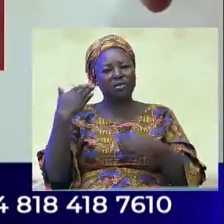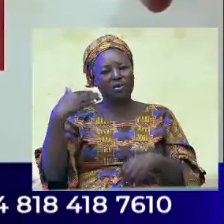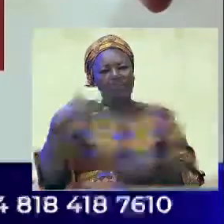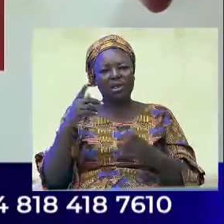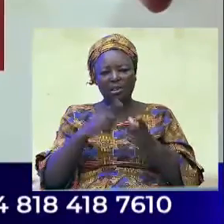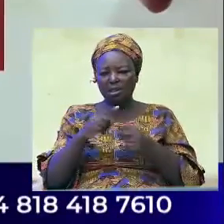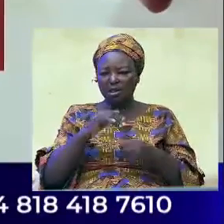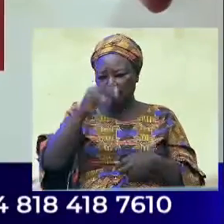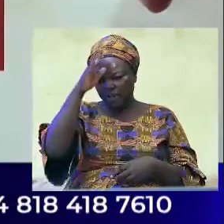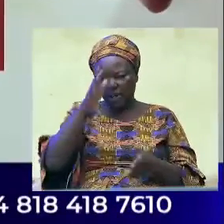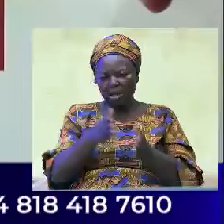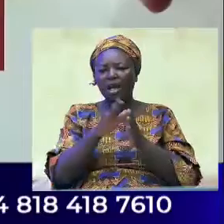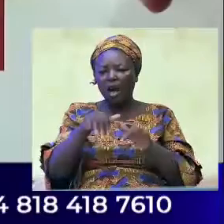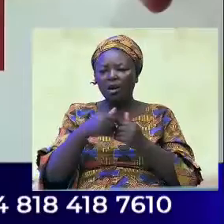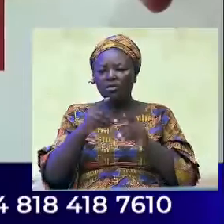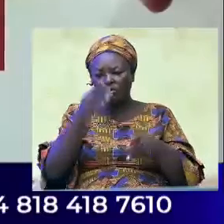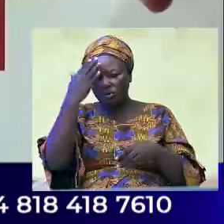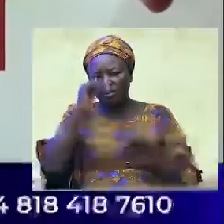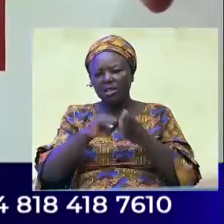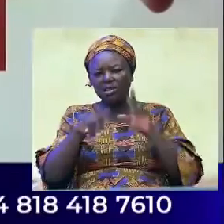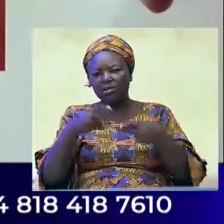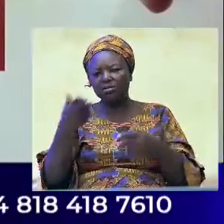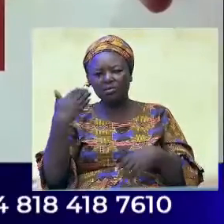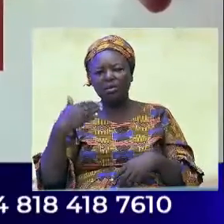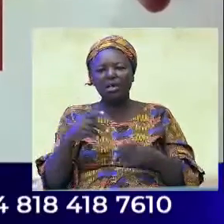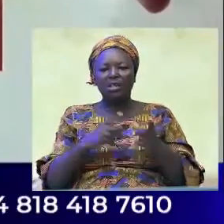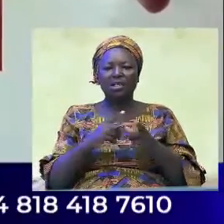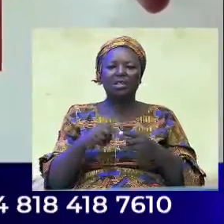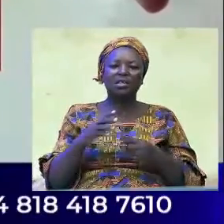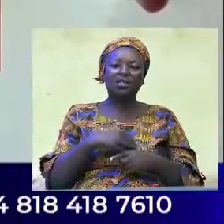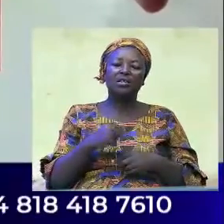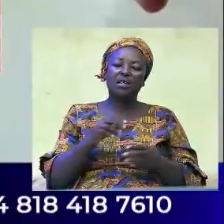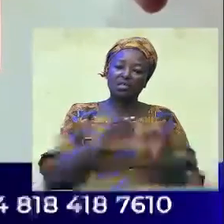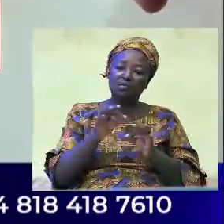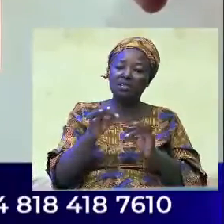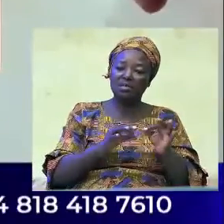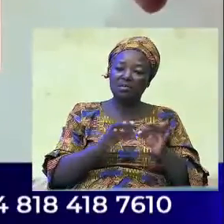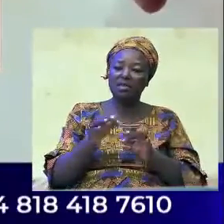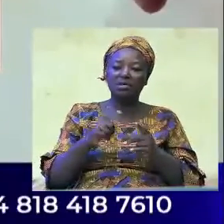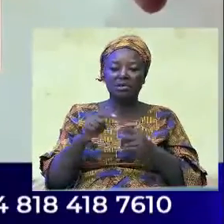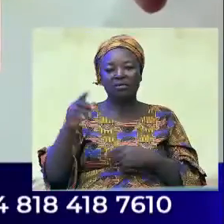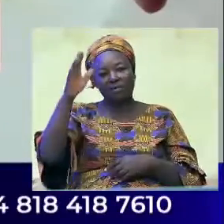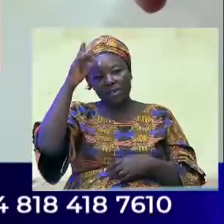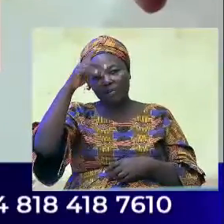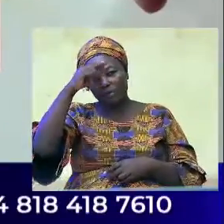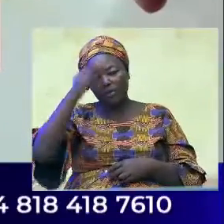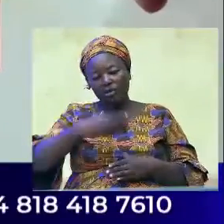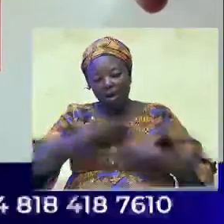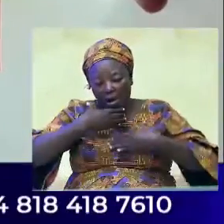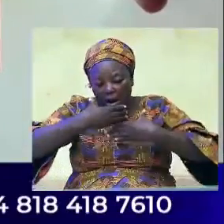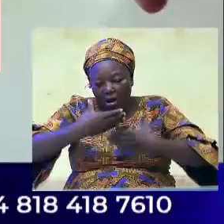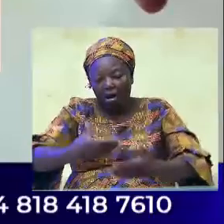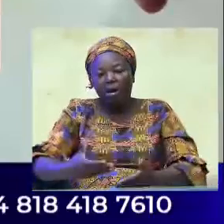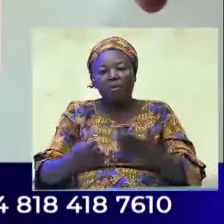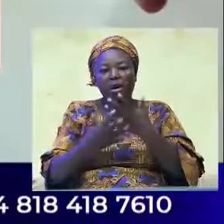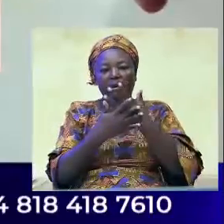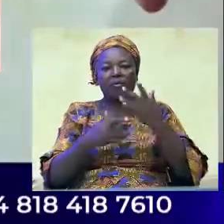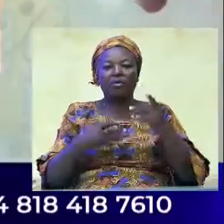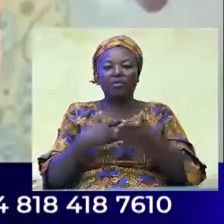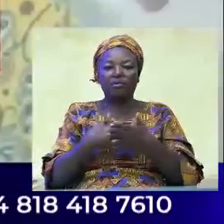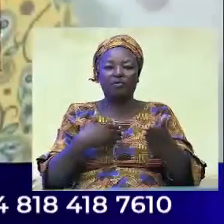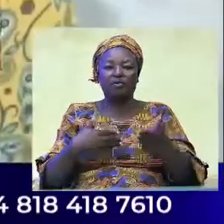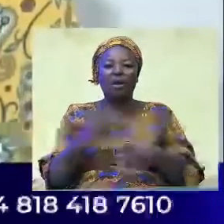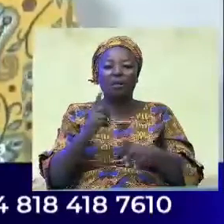So he said to her, "How do you know that the ulcer is gone?" So she narrated everything about the thing, because she used to